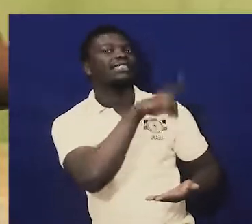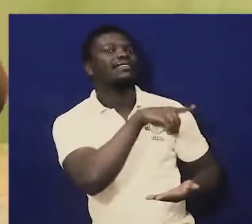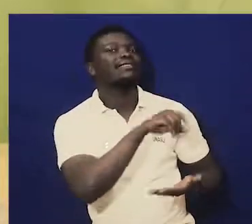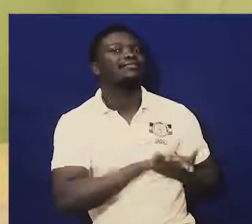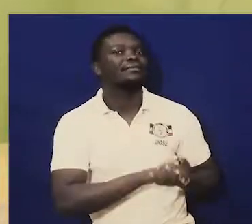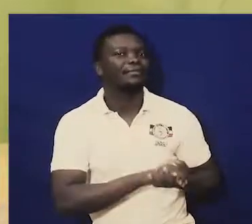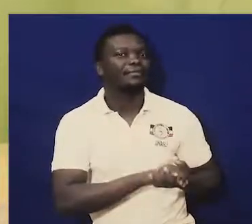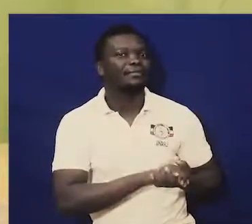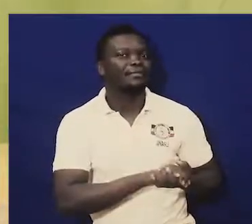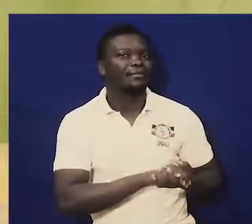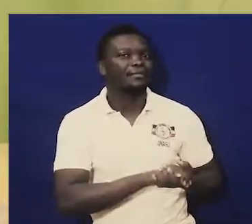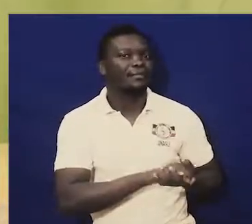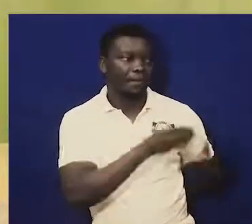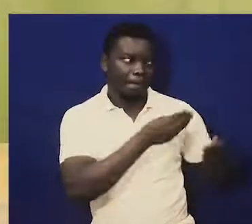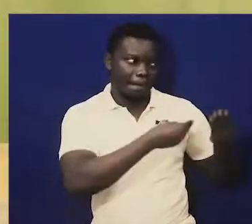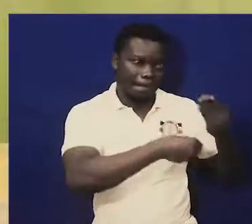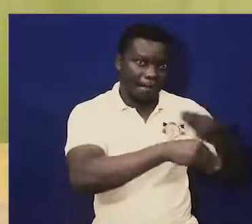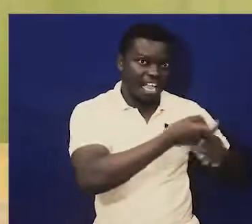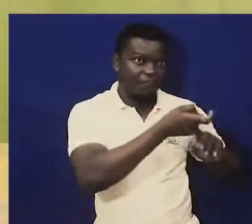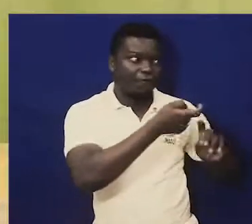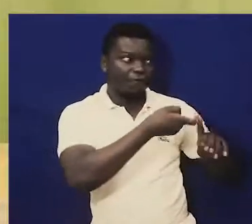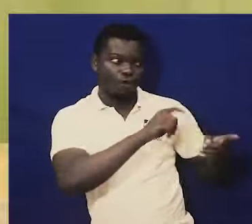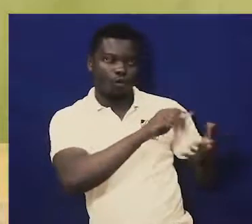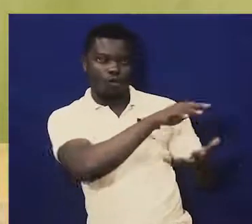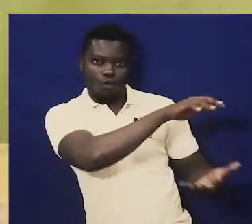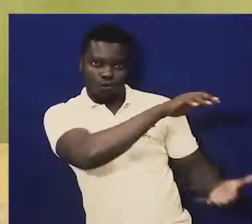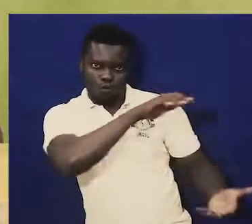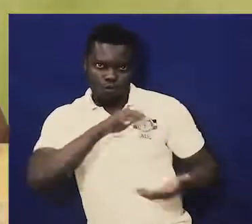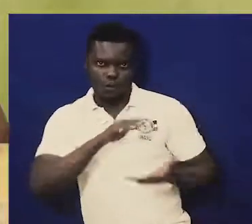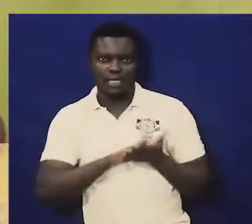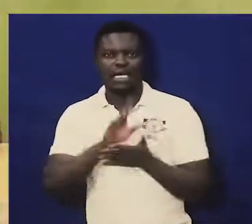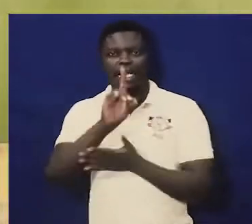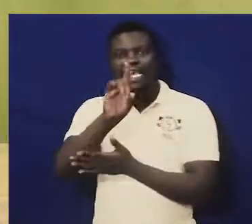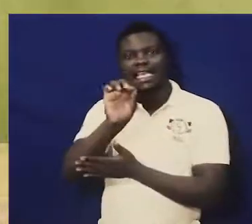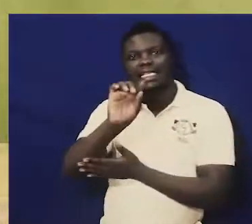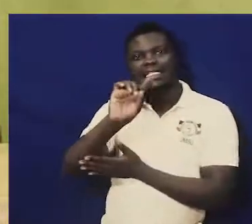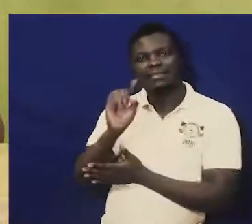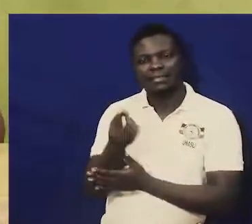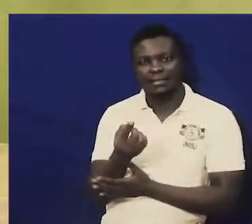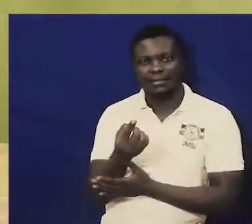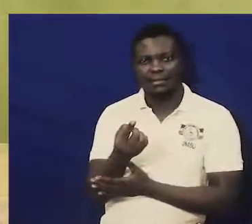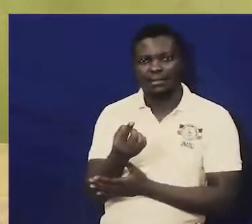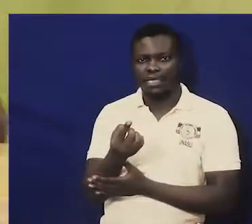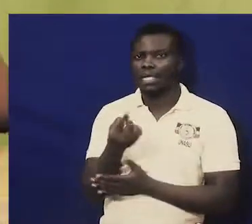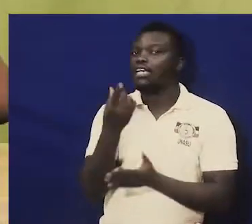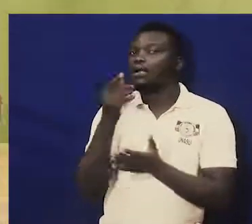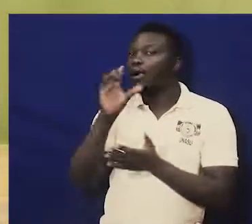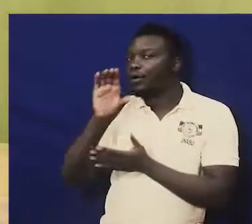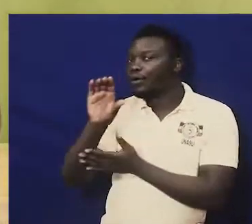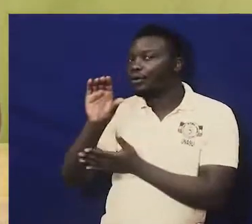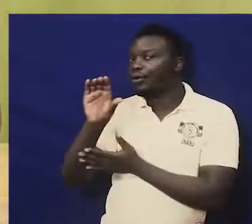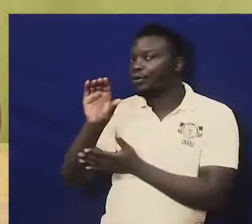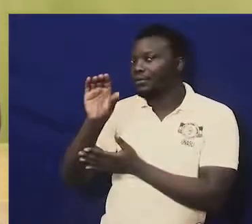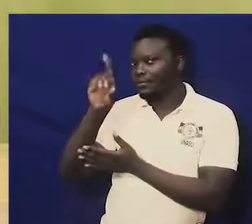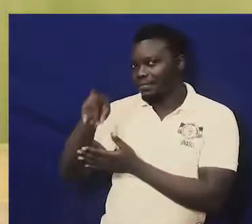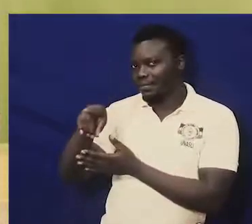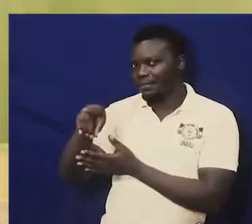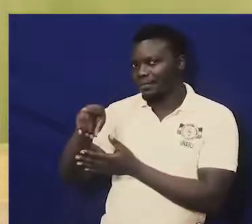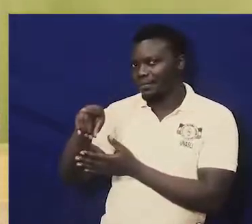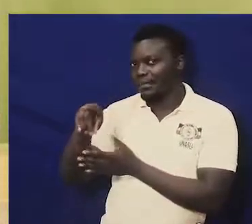buys from a wholesaler. So 18,000 is our cost price.